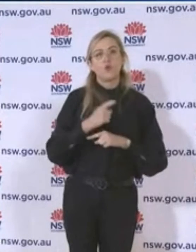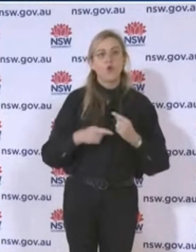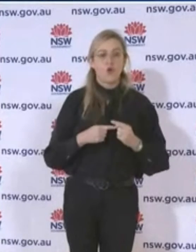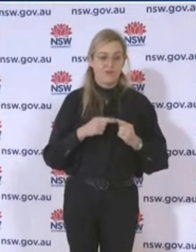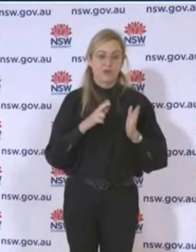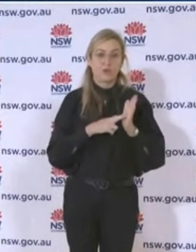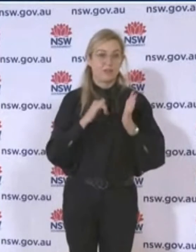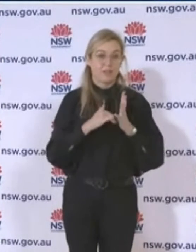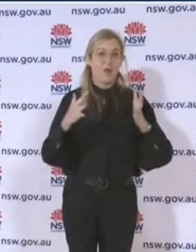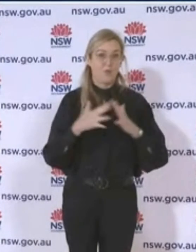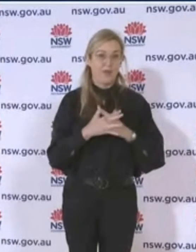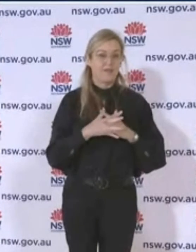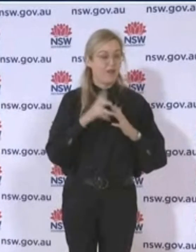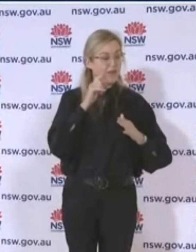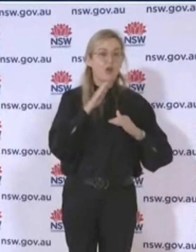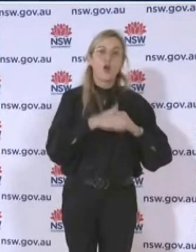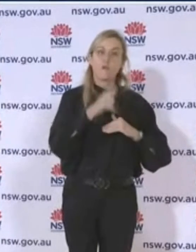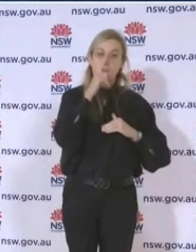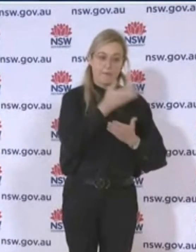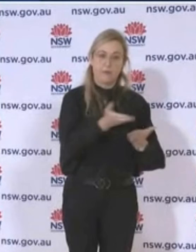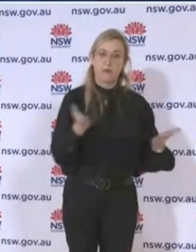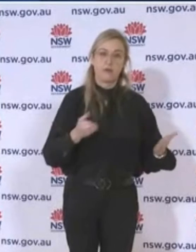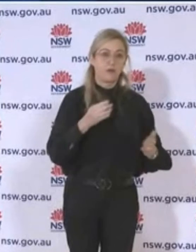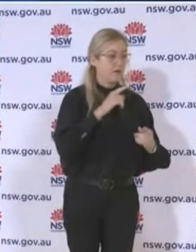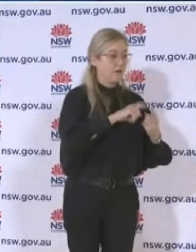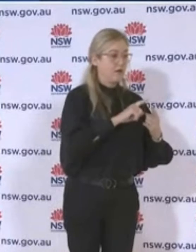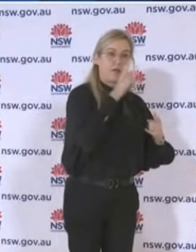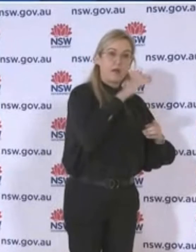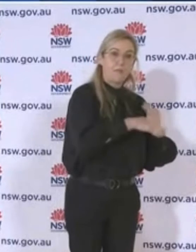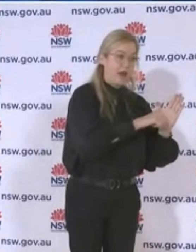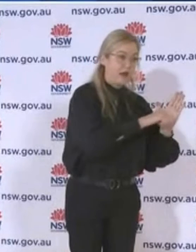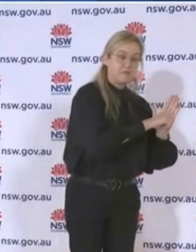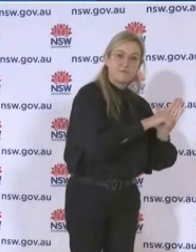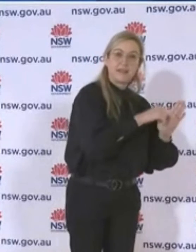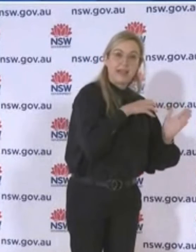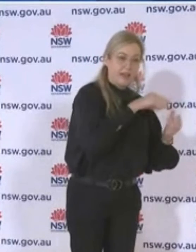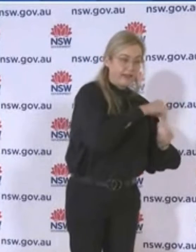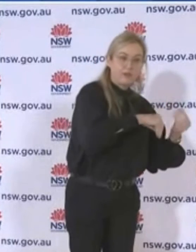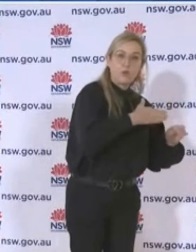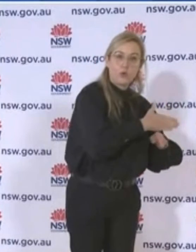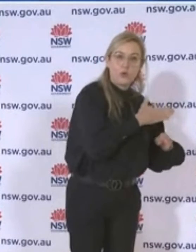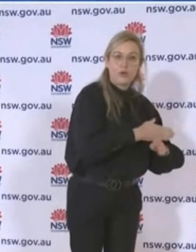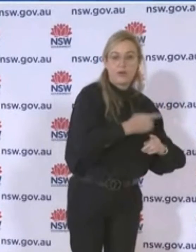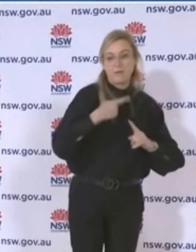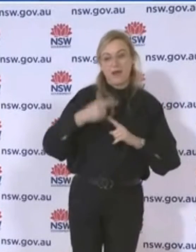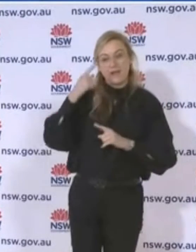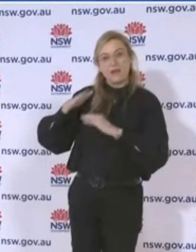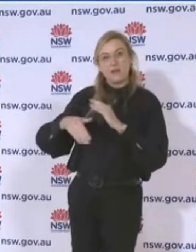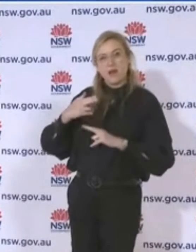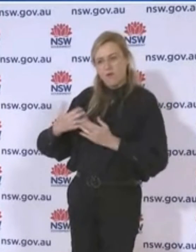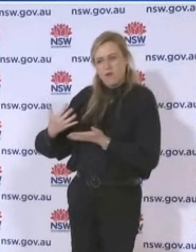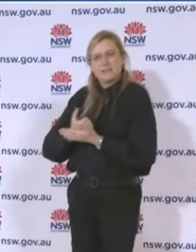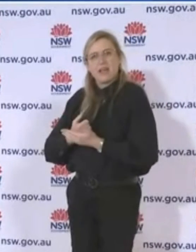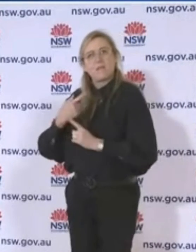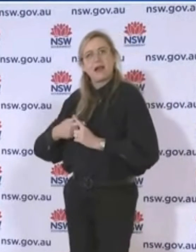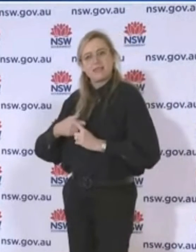with the physical safety aspect, with the emotional. Child self-harm is up 30% through this.